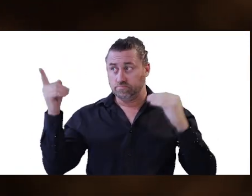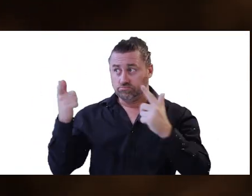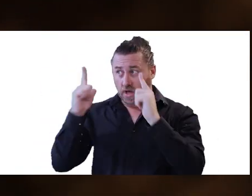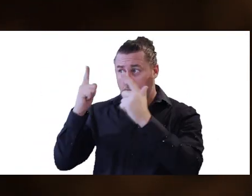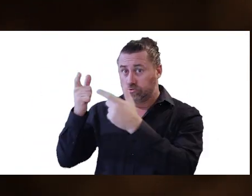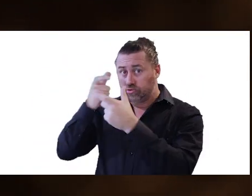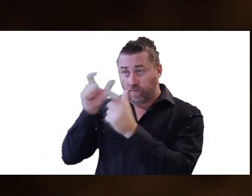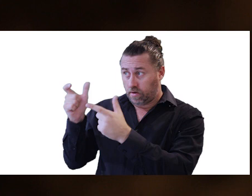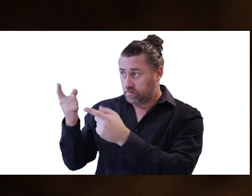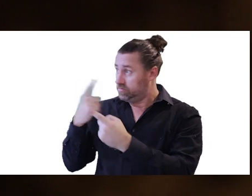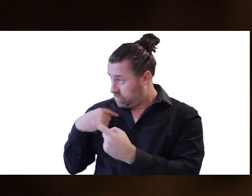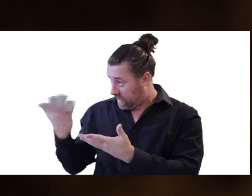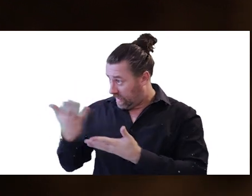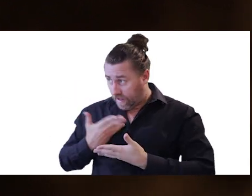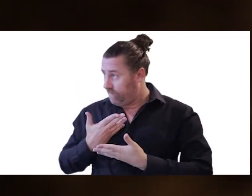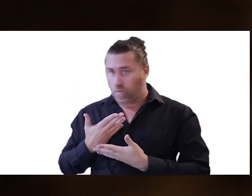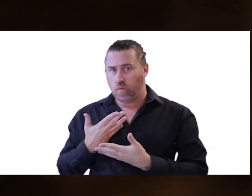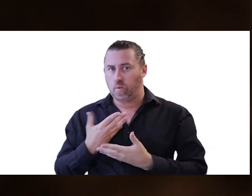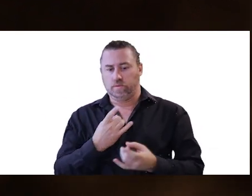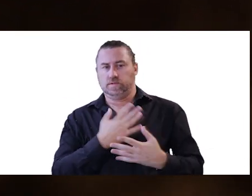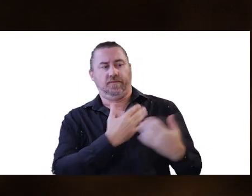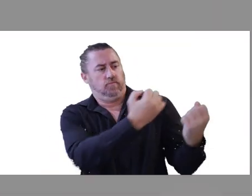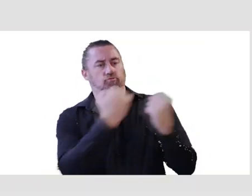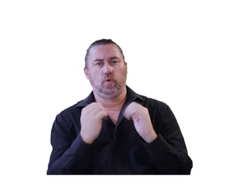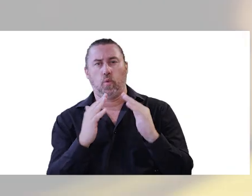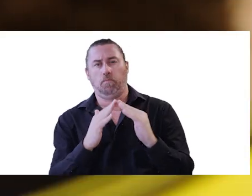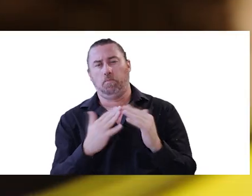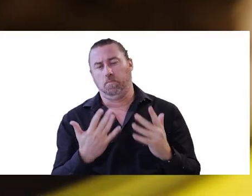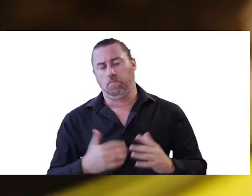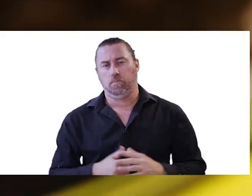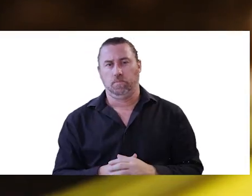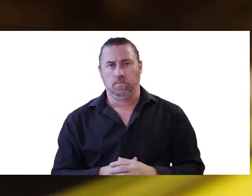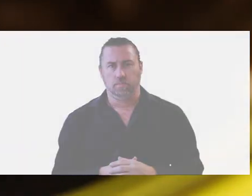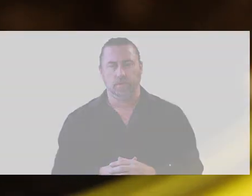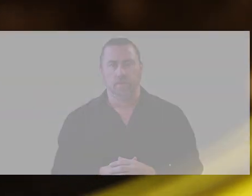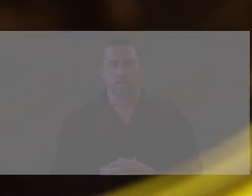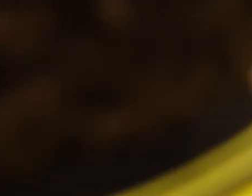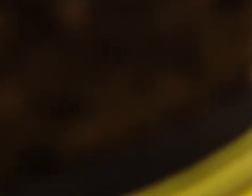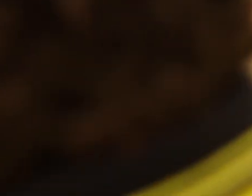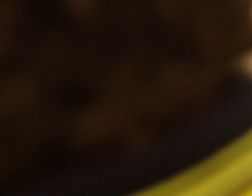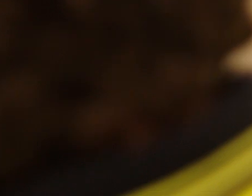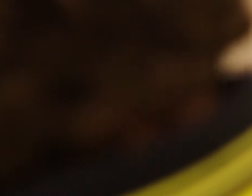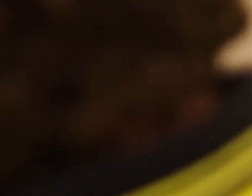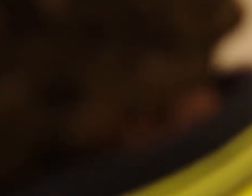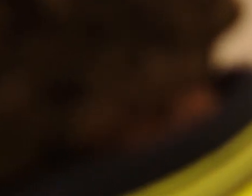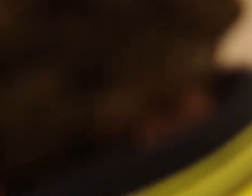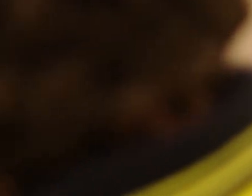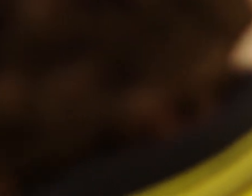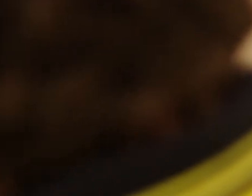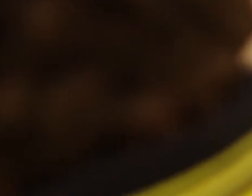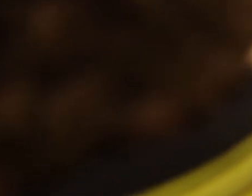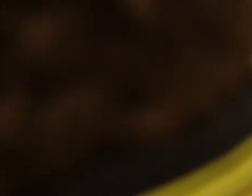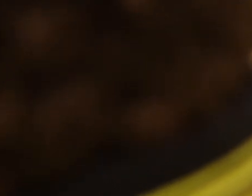if they supply these for you, or you need to bring them from home. In front of a mirror, Joshua rubs in sunscreen on his